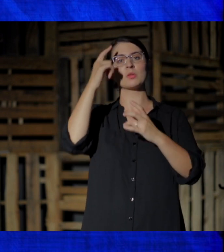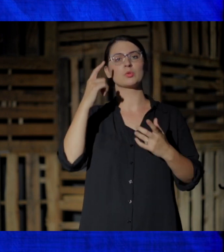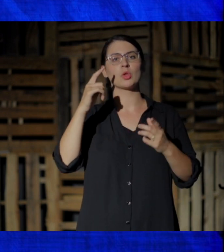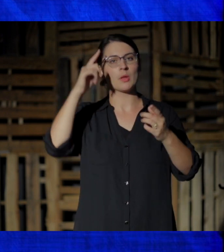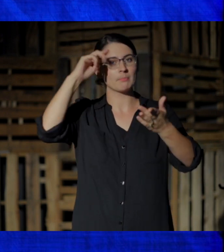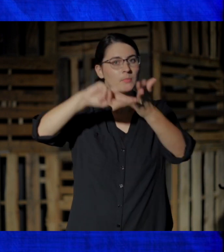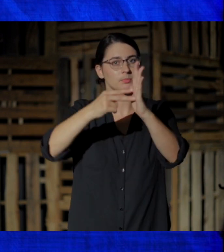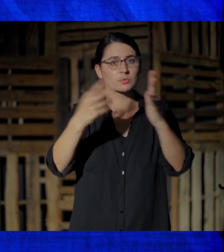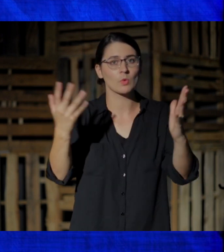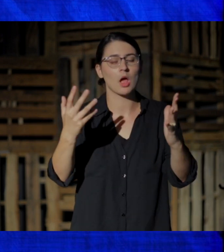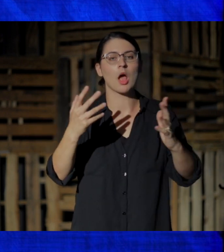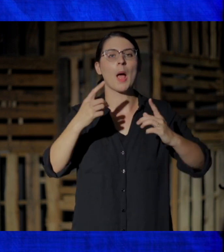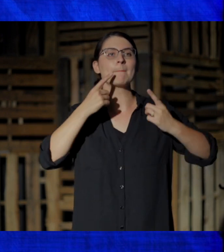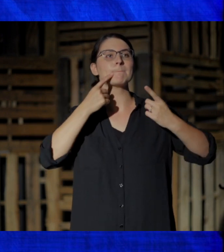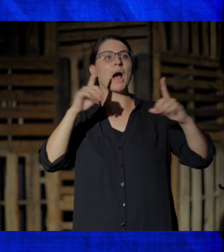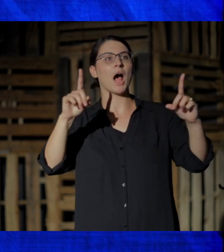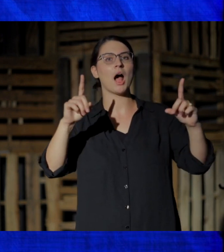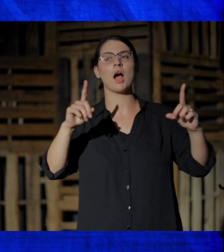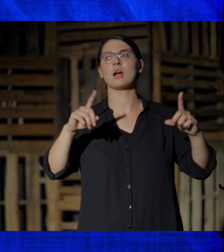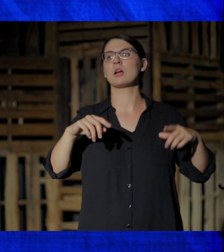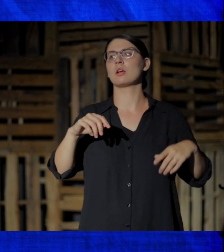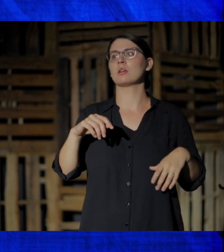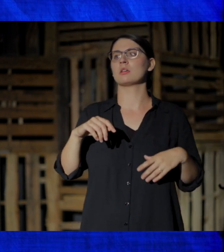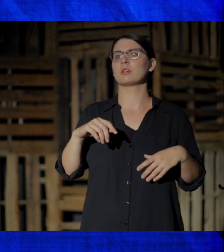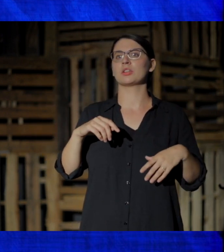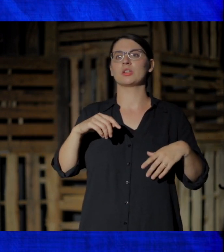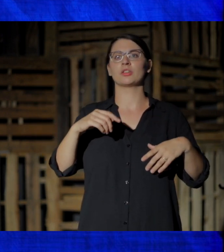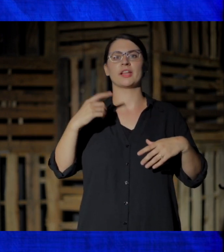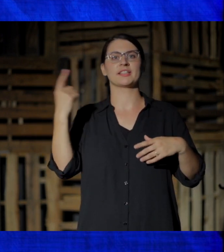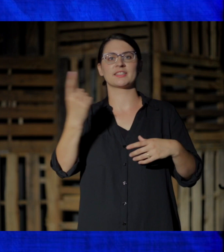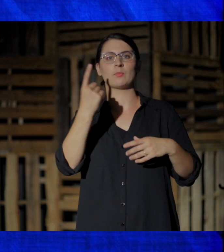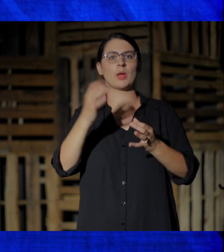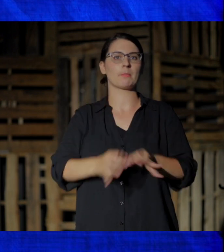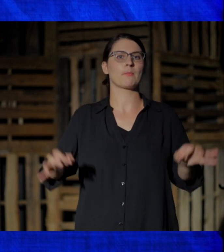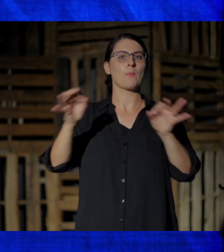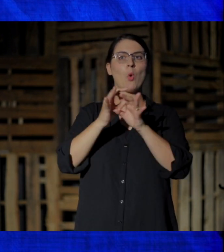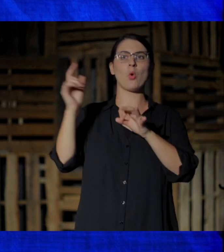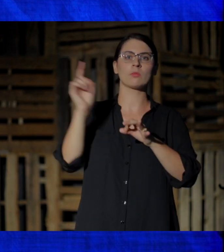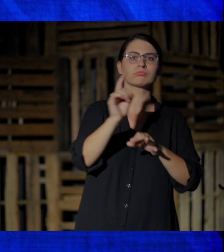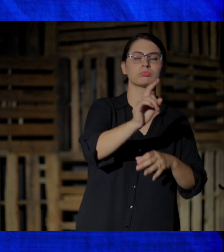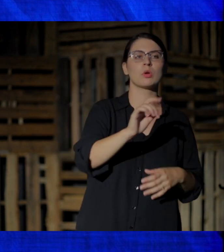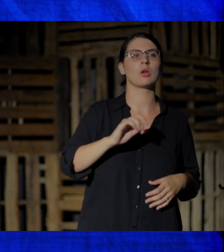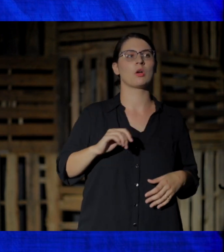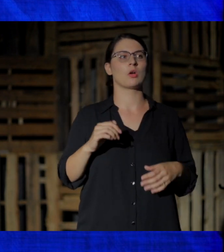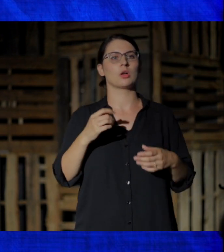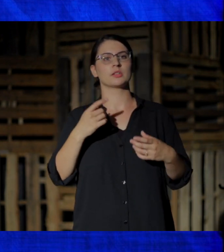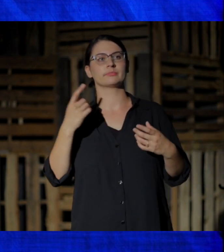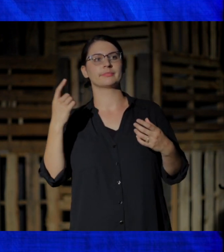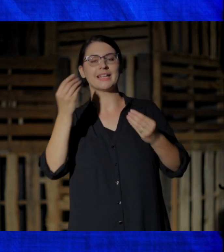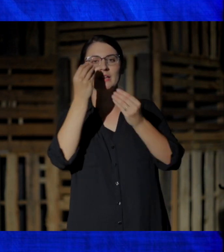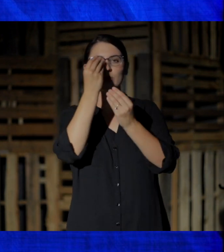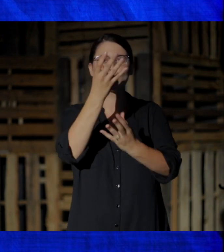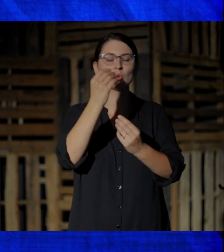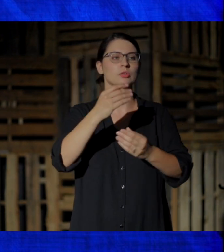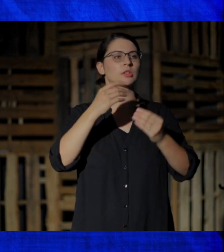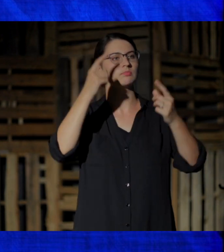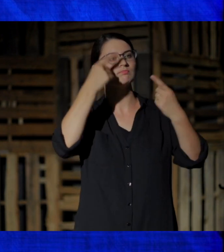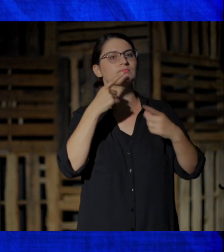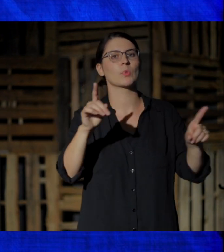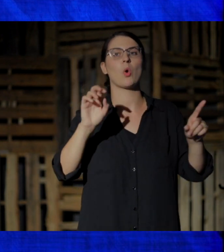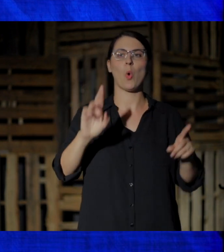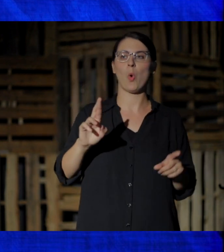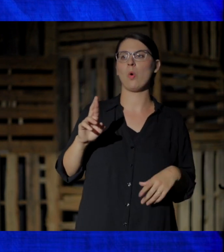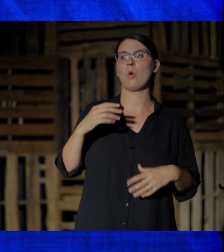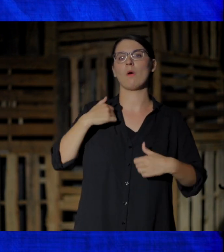to arrange and call and give out orders based on the certain trumpet sound. The soldiers would know they're supposed to do X, Y, Z